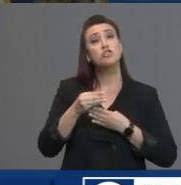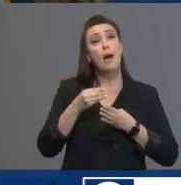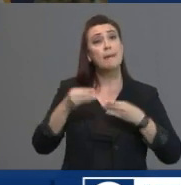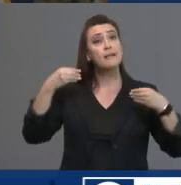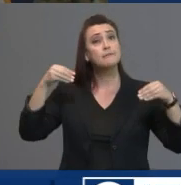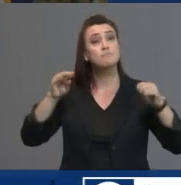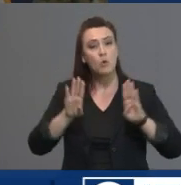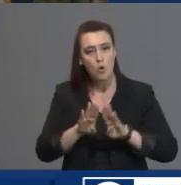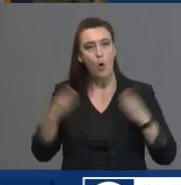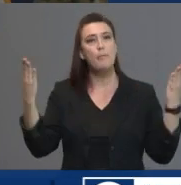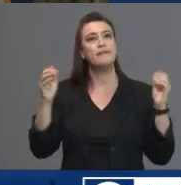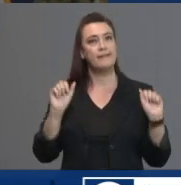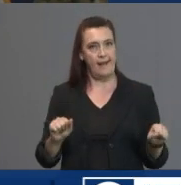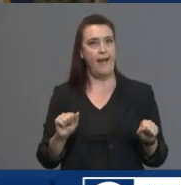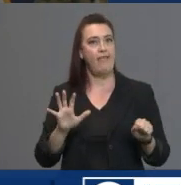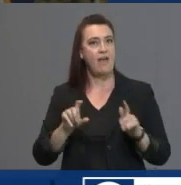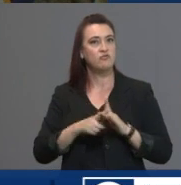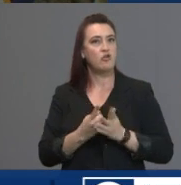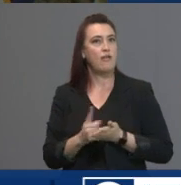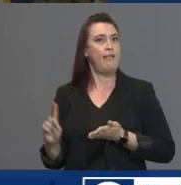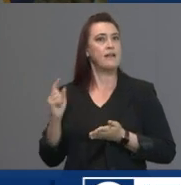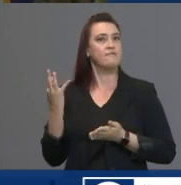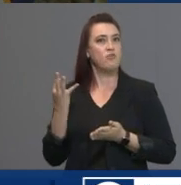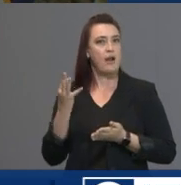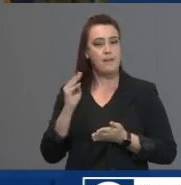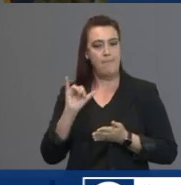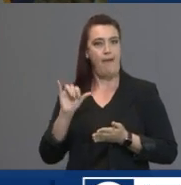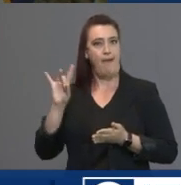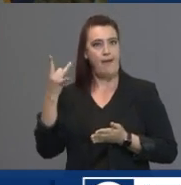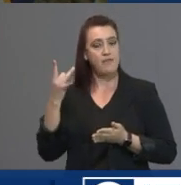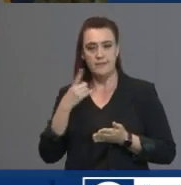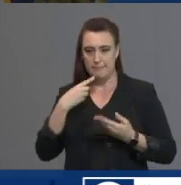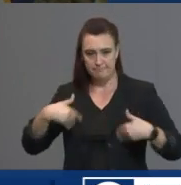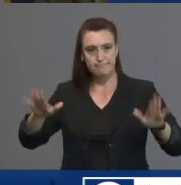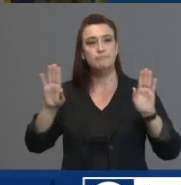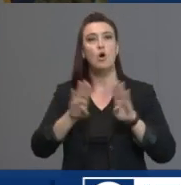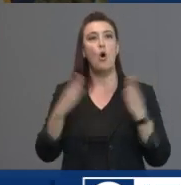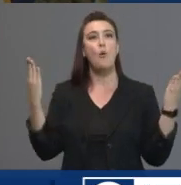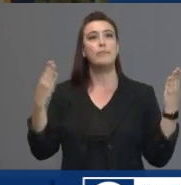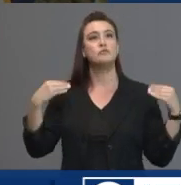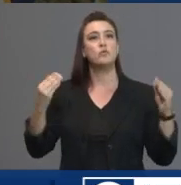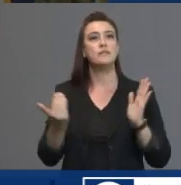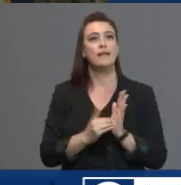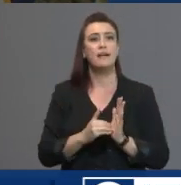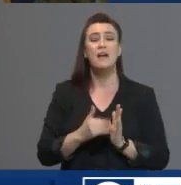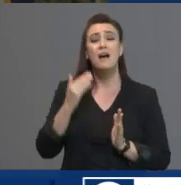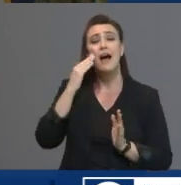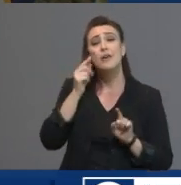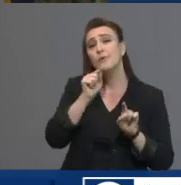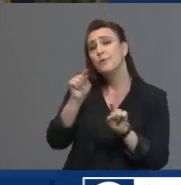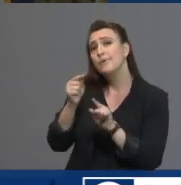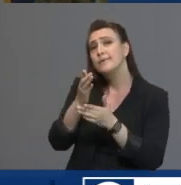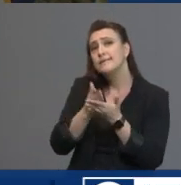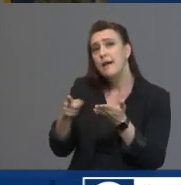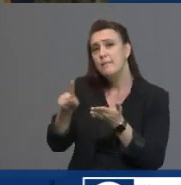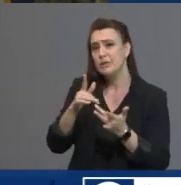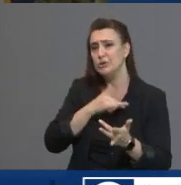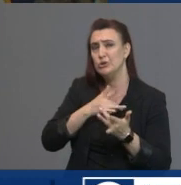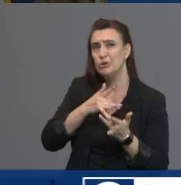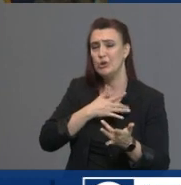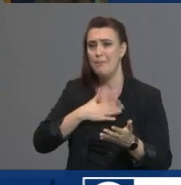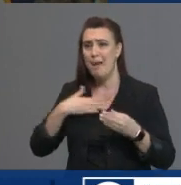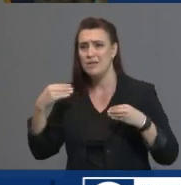can open in full last Friday, May 8th. I know some owners and operators